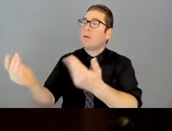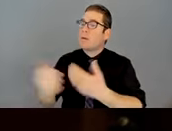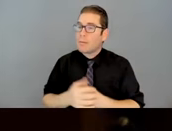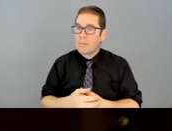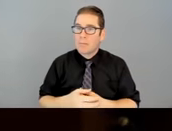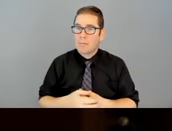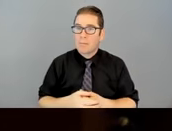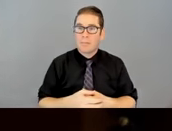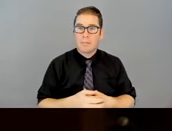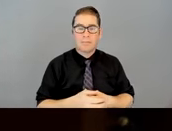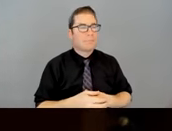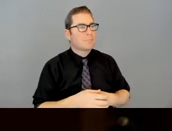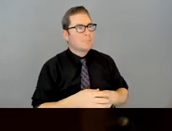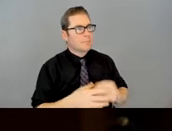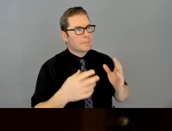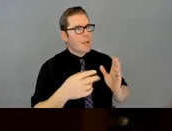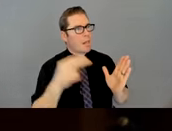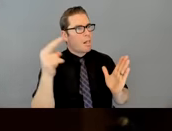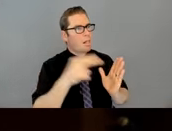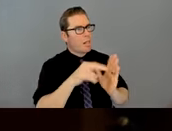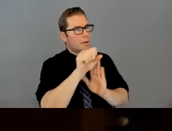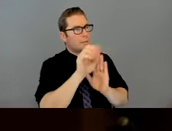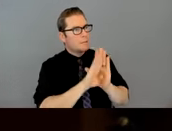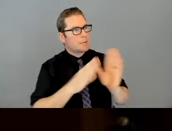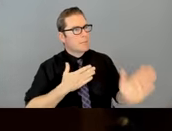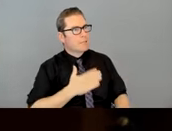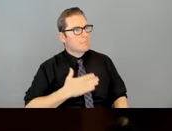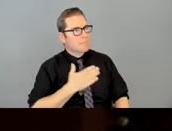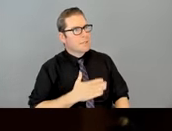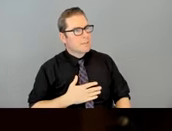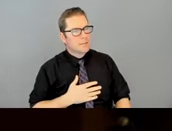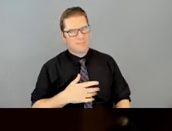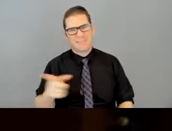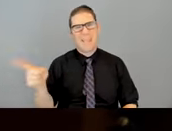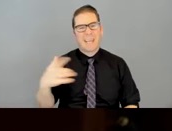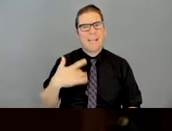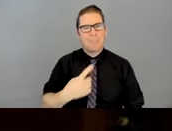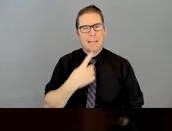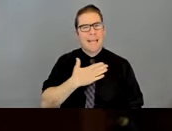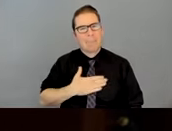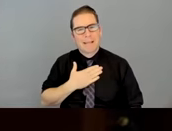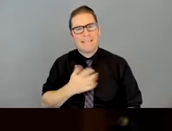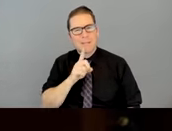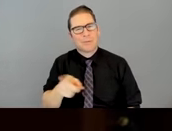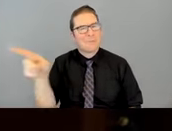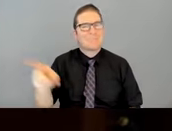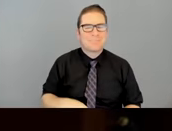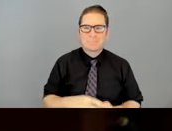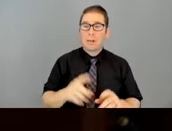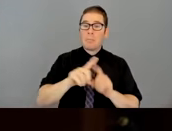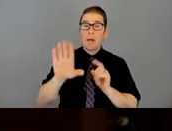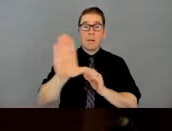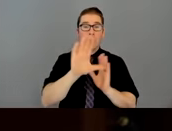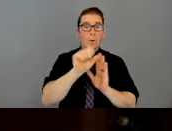Let's do the syllabus, please. And he usually does say, please. But when you look at your